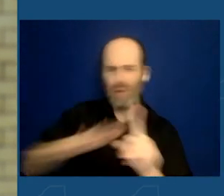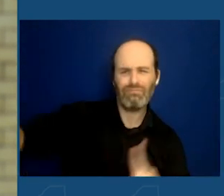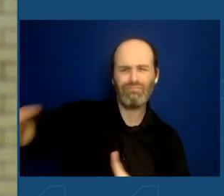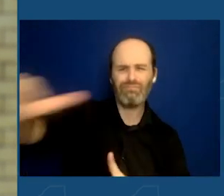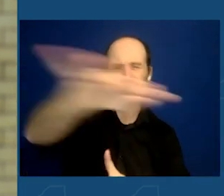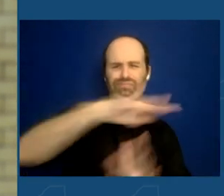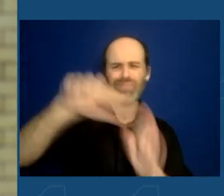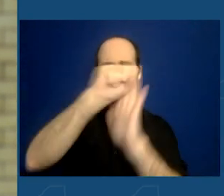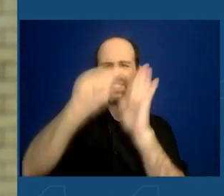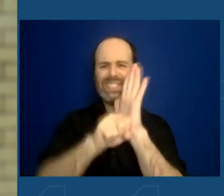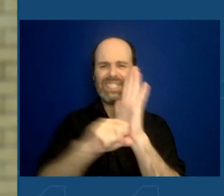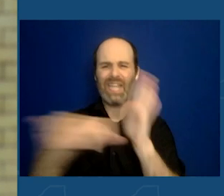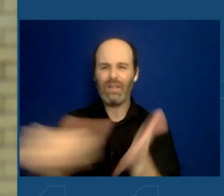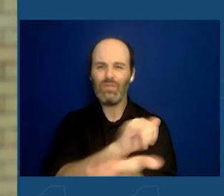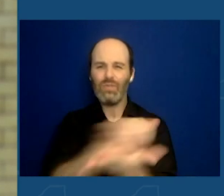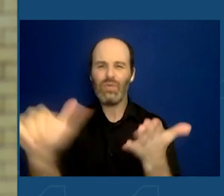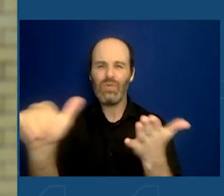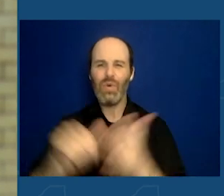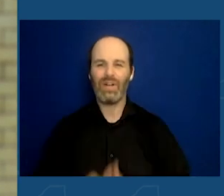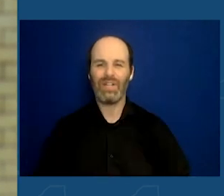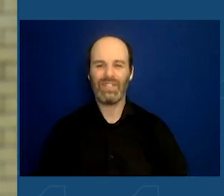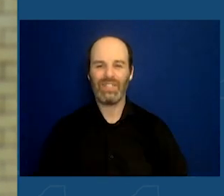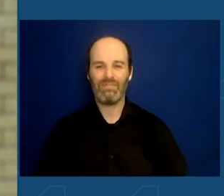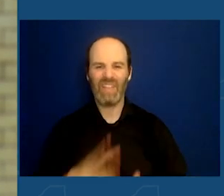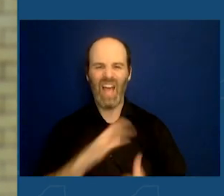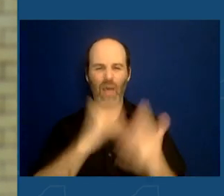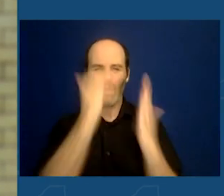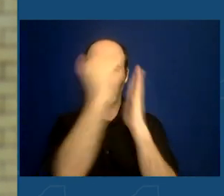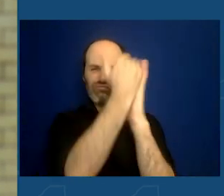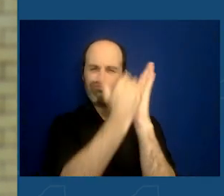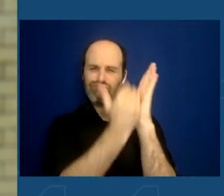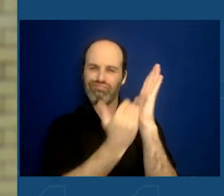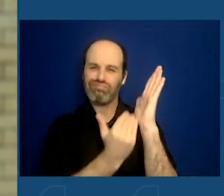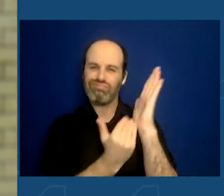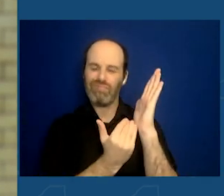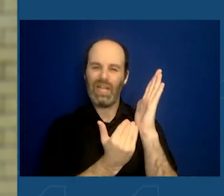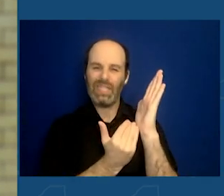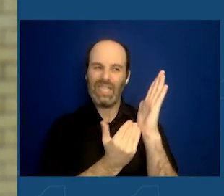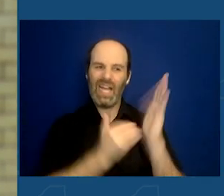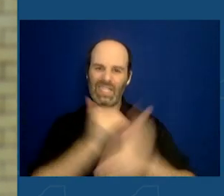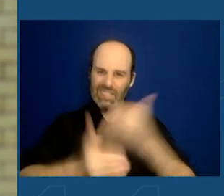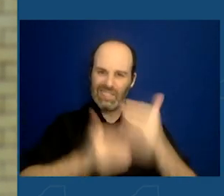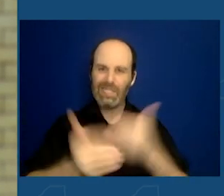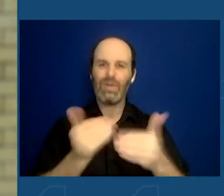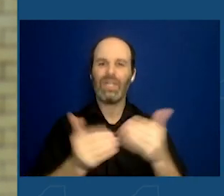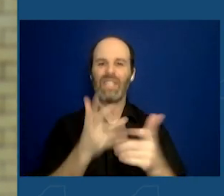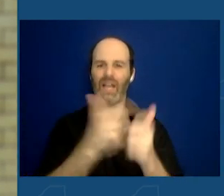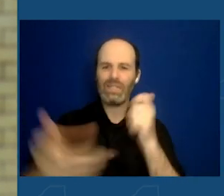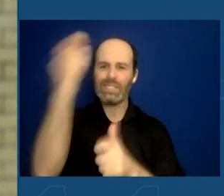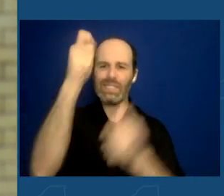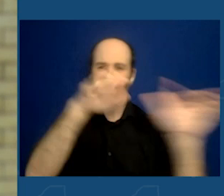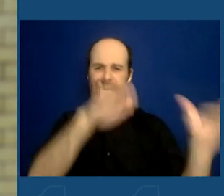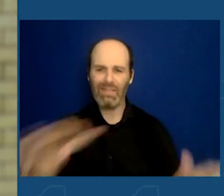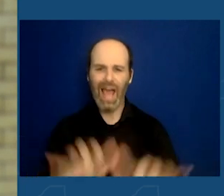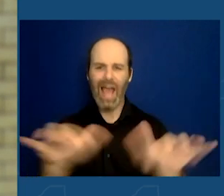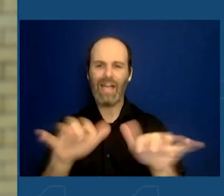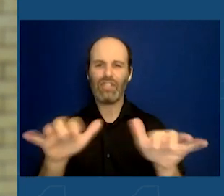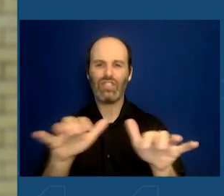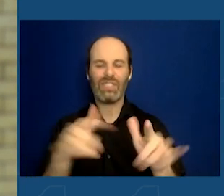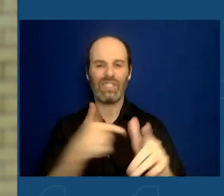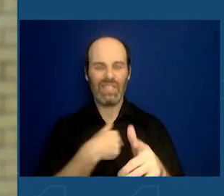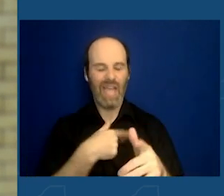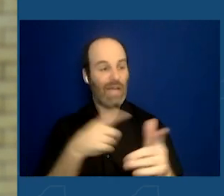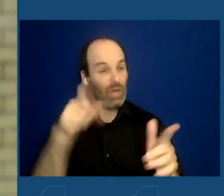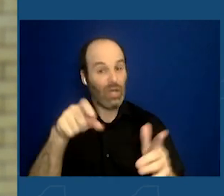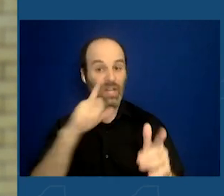York. And I'm going to outline a series of executive actions that are necessary to jumpstart housing